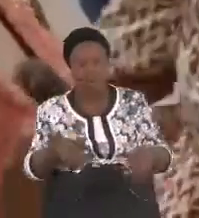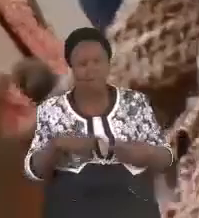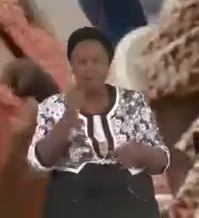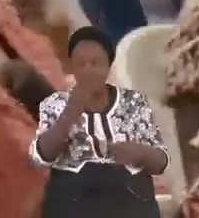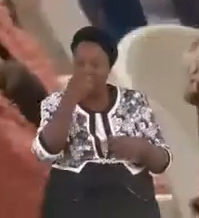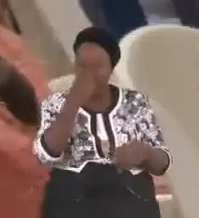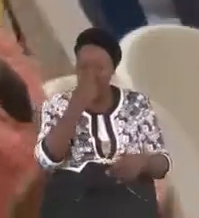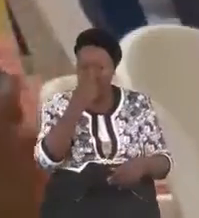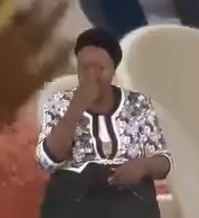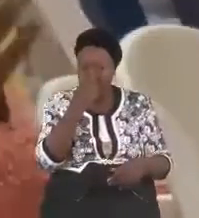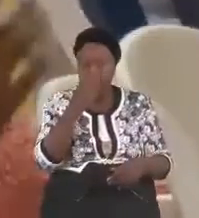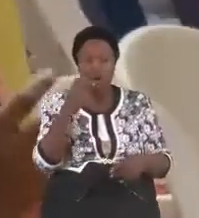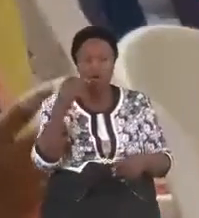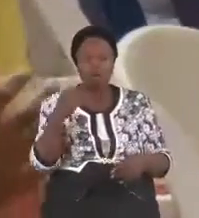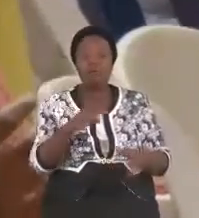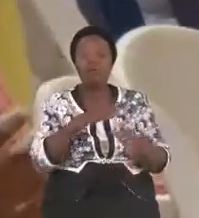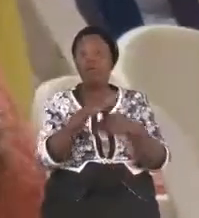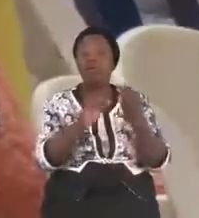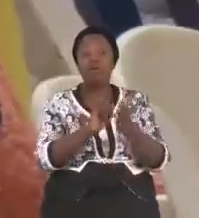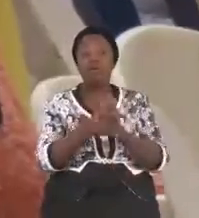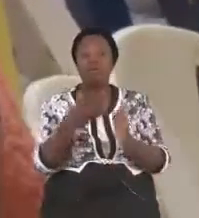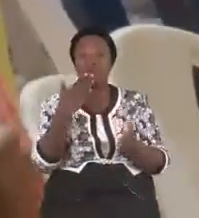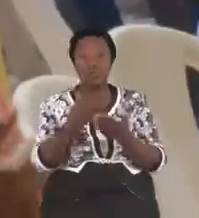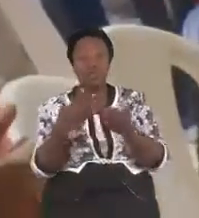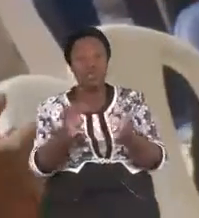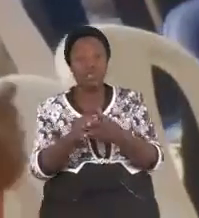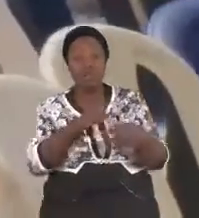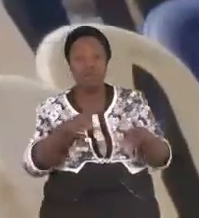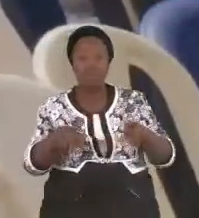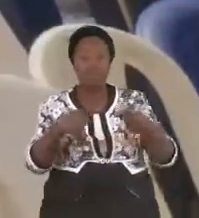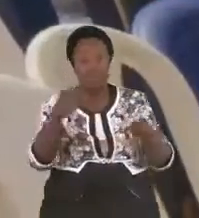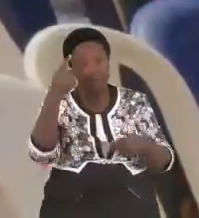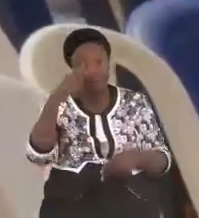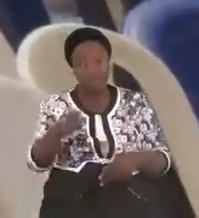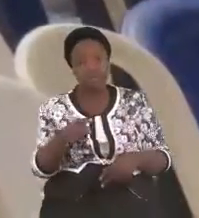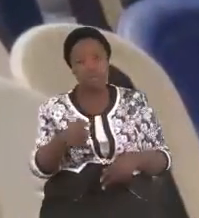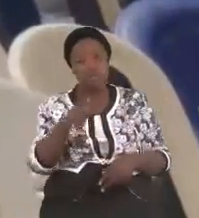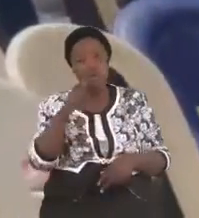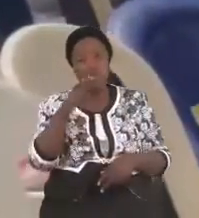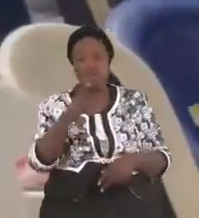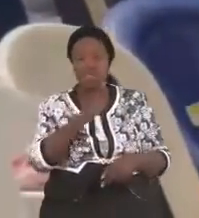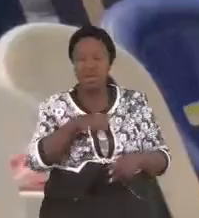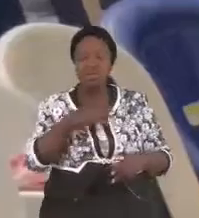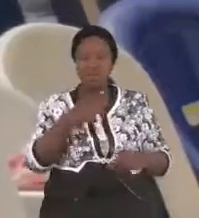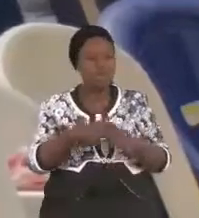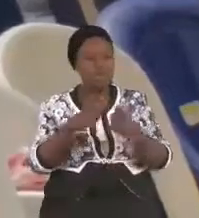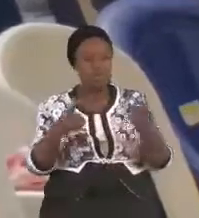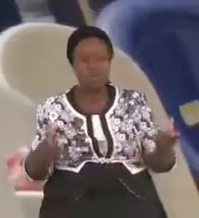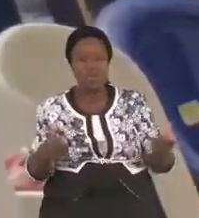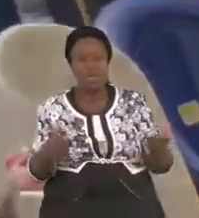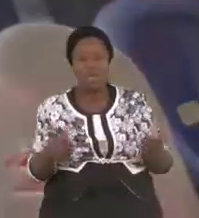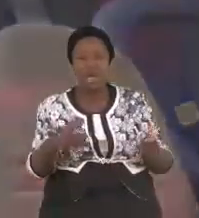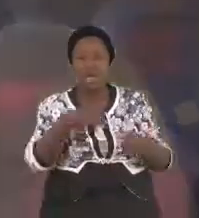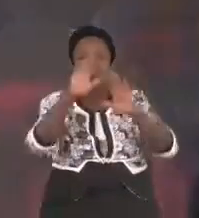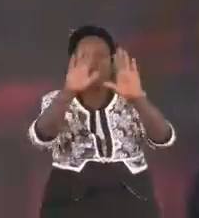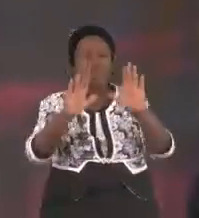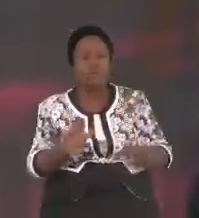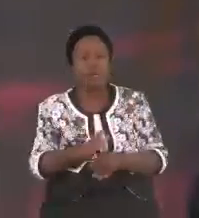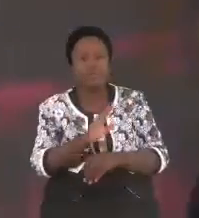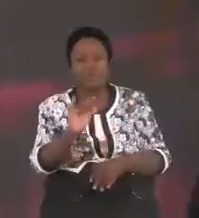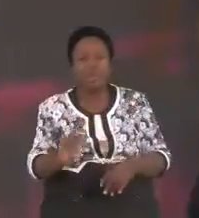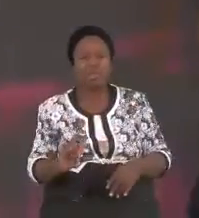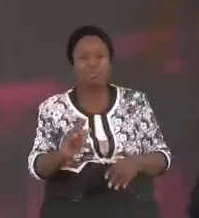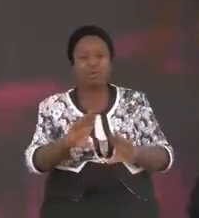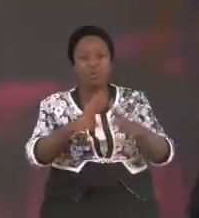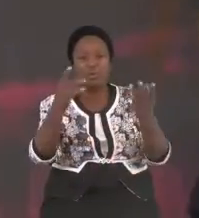you with your supernaturally open your blind side so you can now